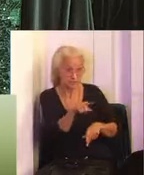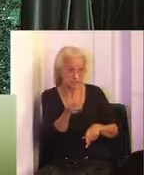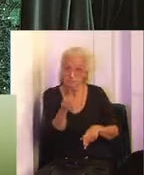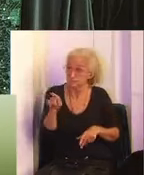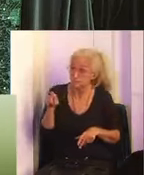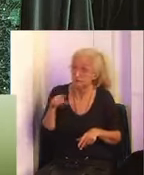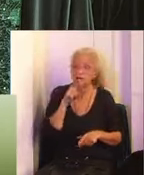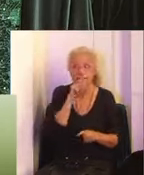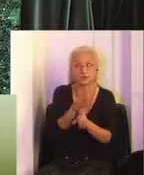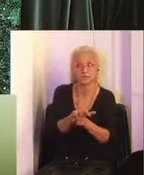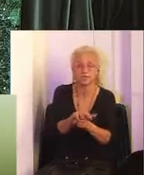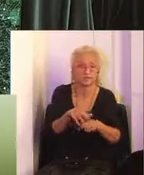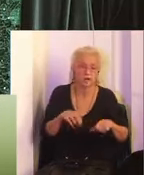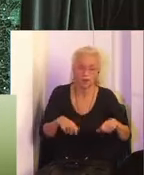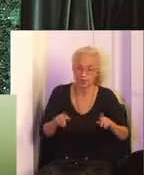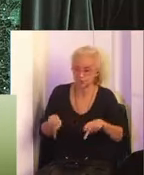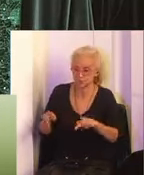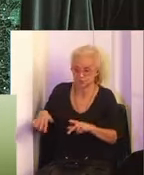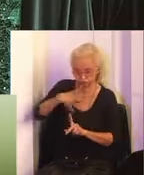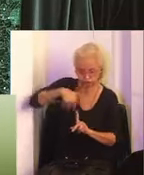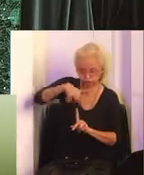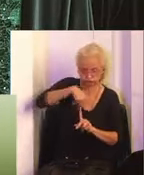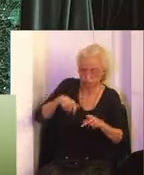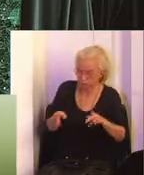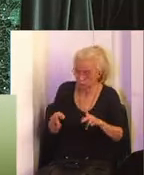you there are opportunities all around us.